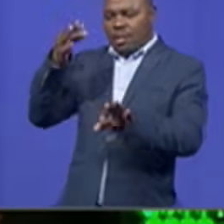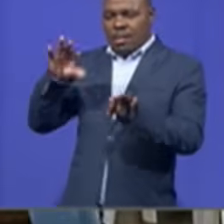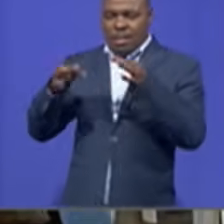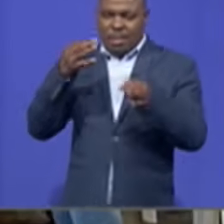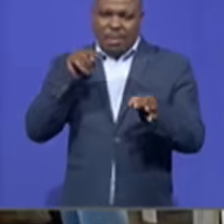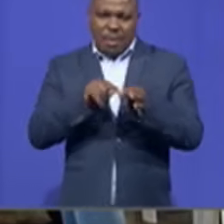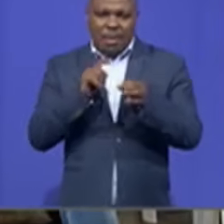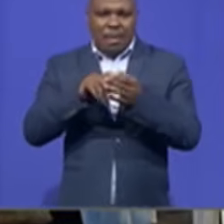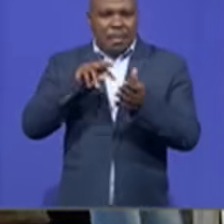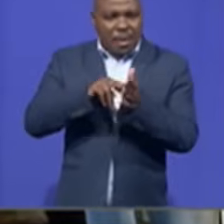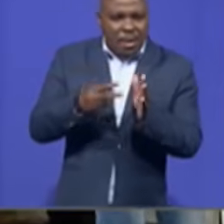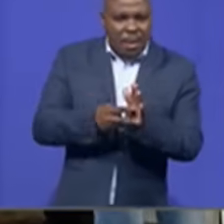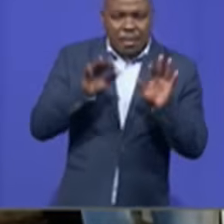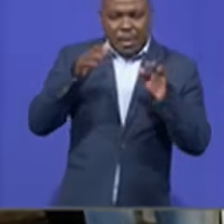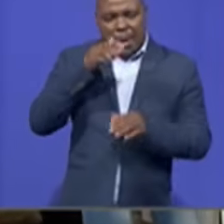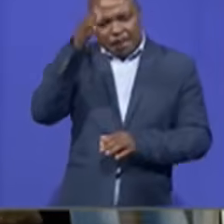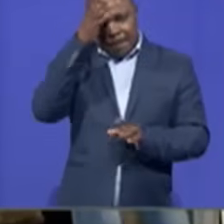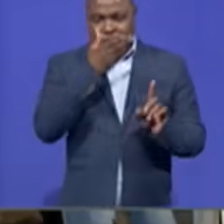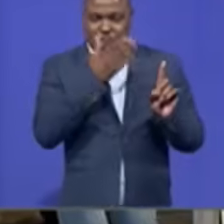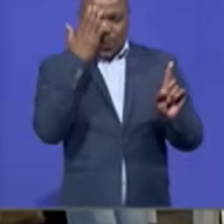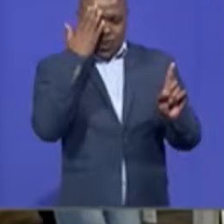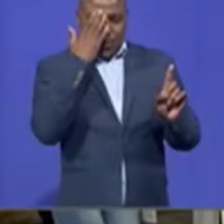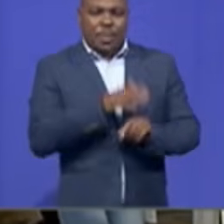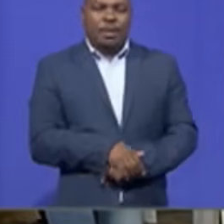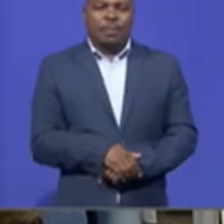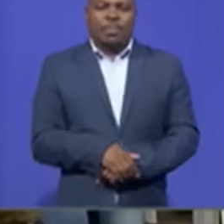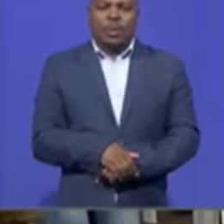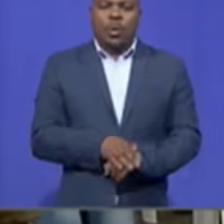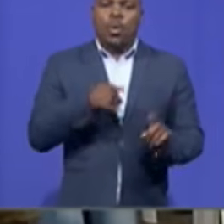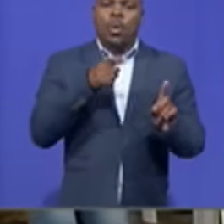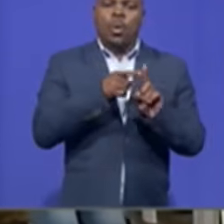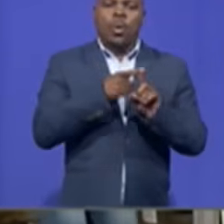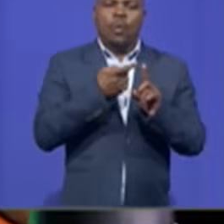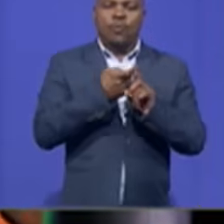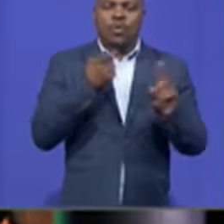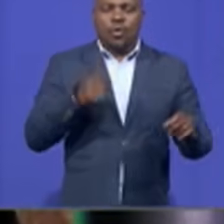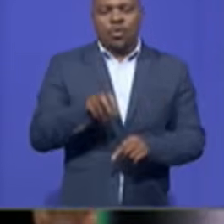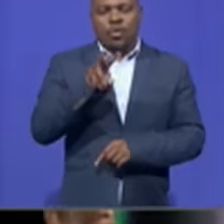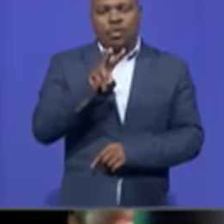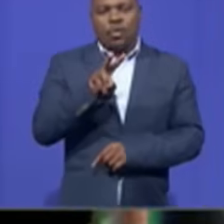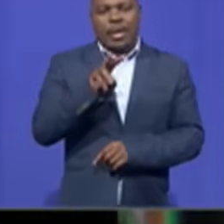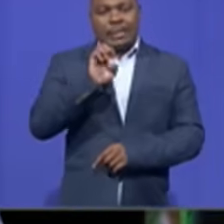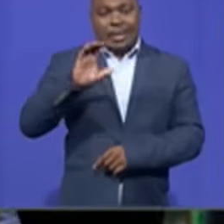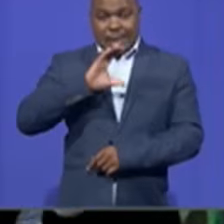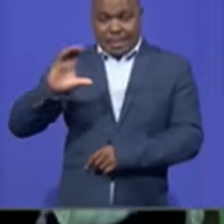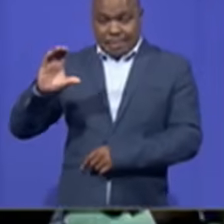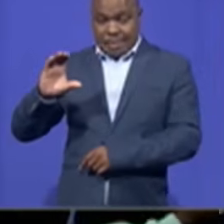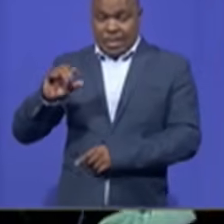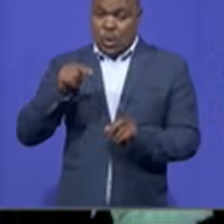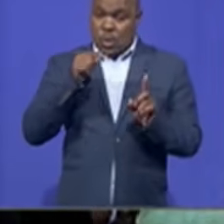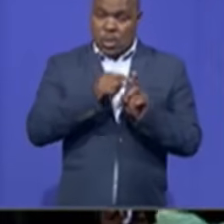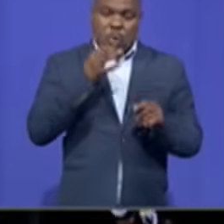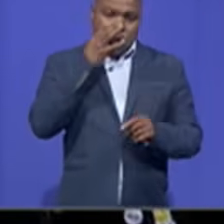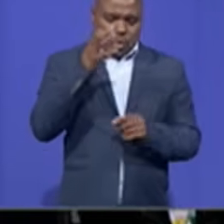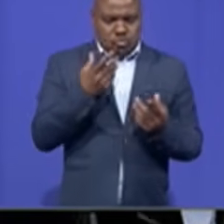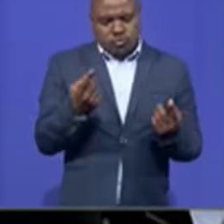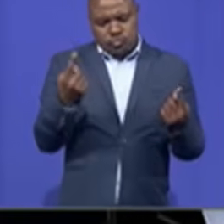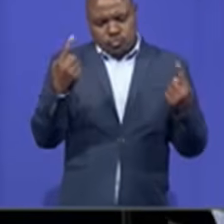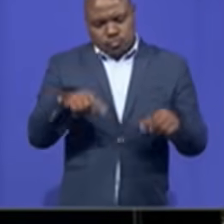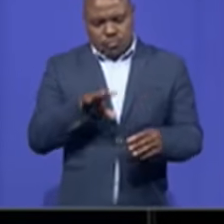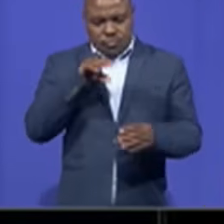maano le moitseki wa mehleng. Letswalla lena la Flagstaff Eastern Cape le re le kene maemong ana